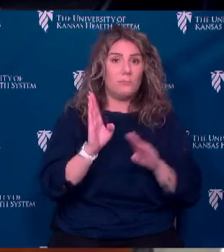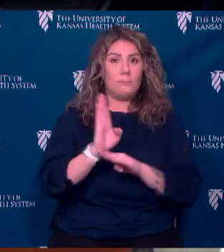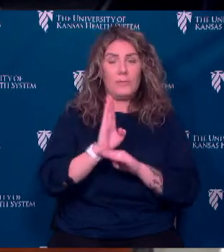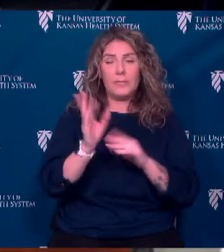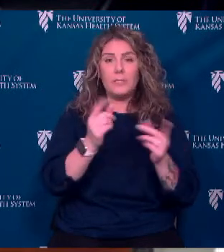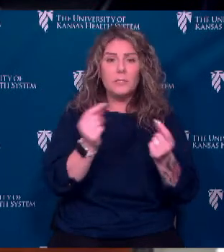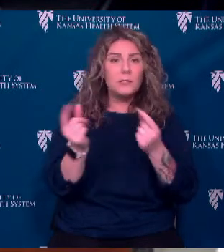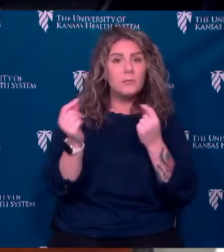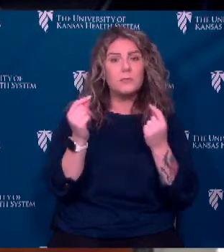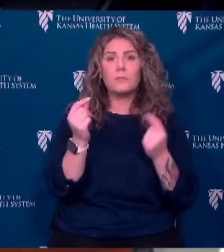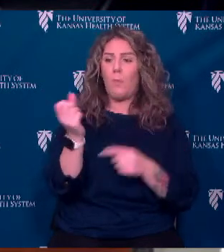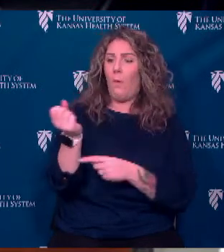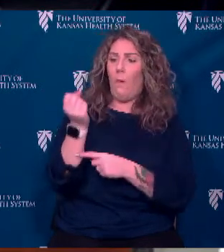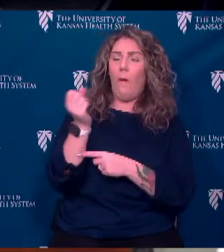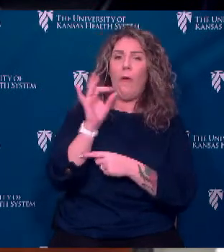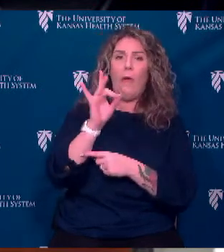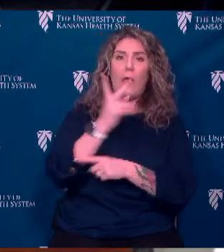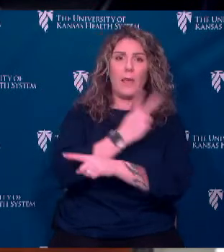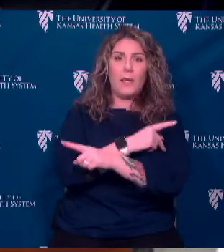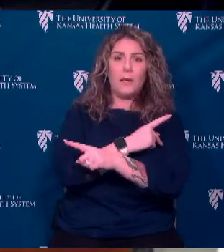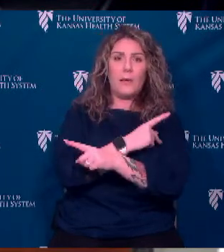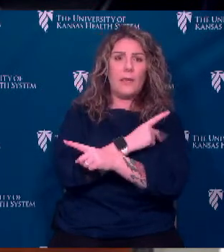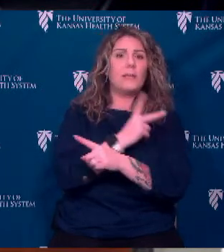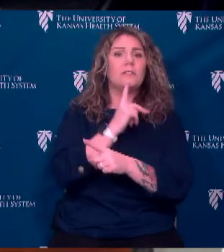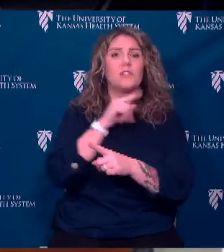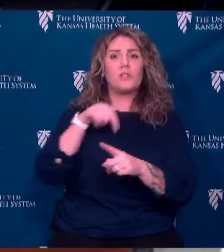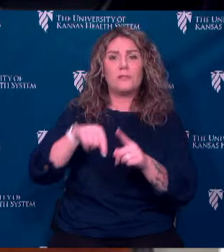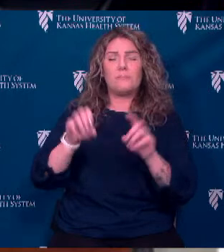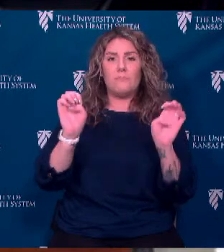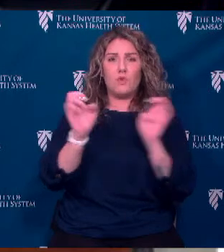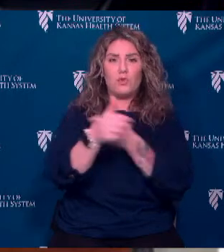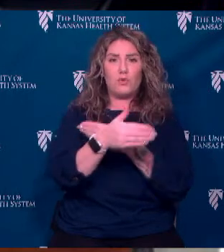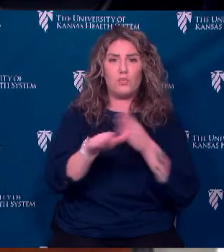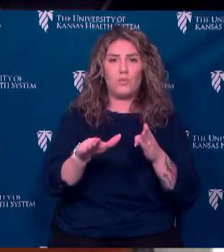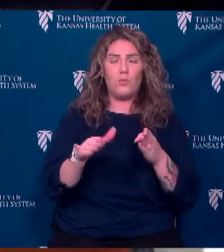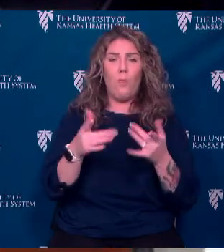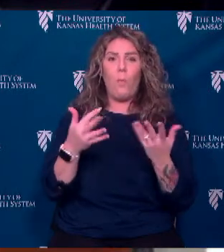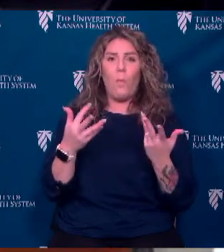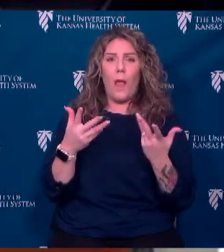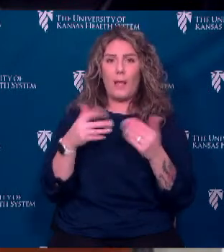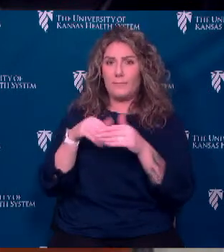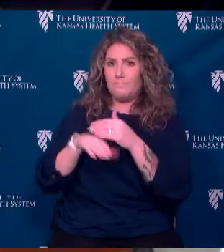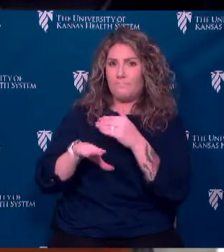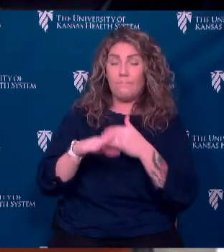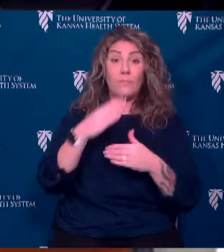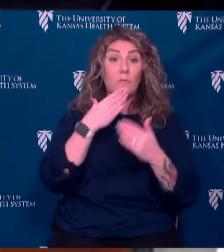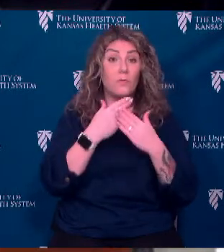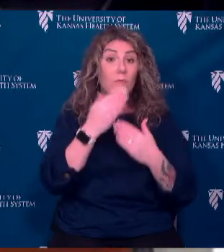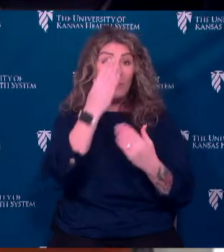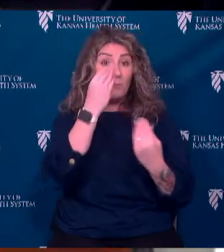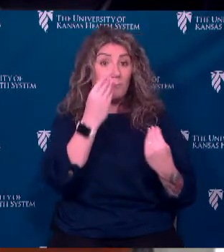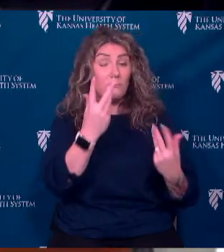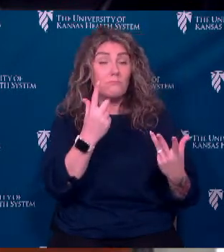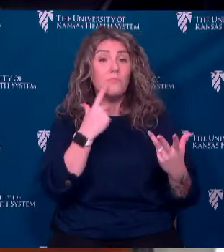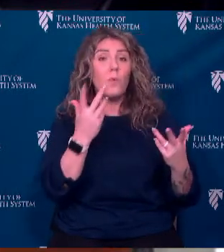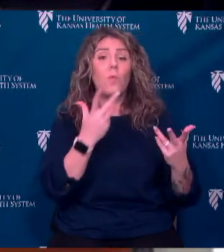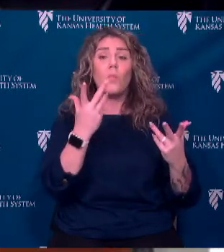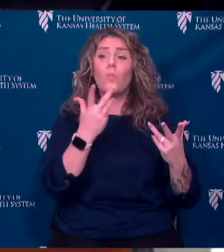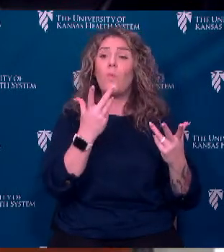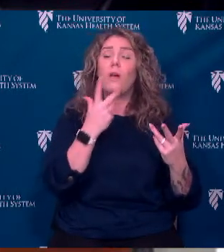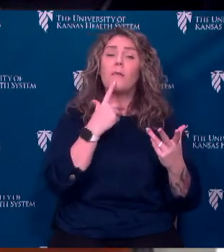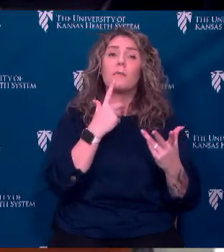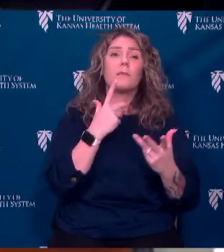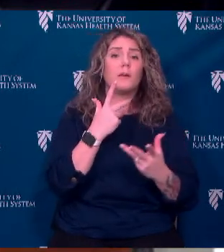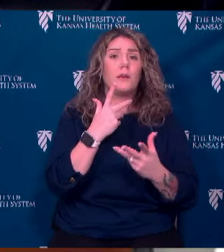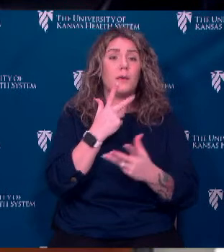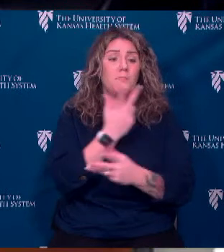holding 8 patients in our emergency department this morning, pending admission. Good news is that our employees currently out related to COVID